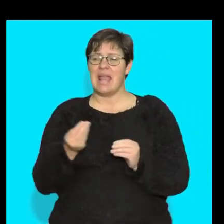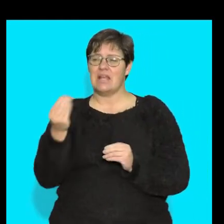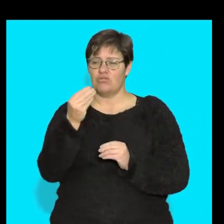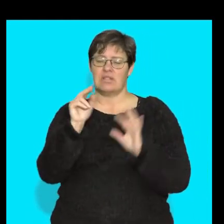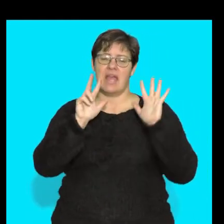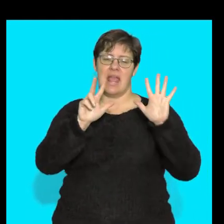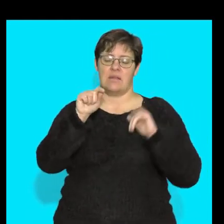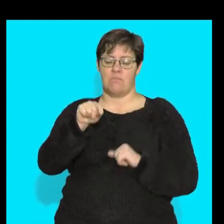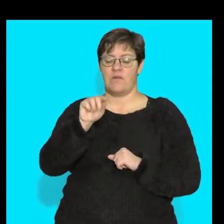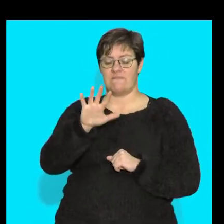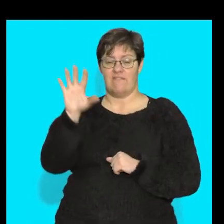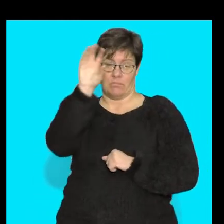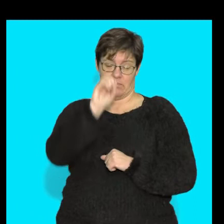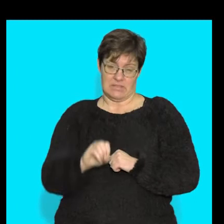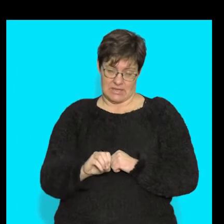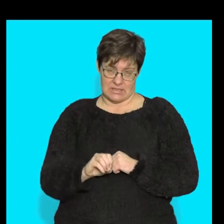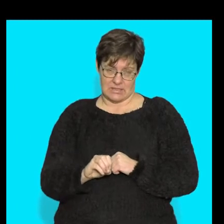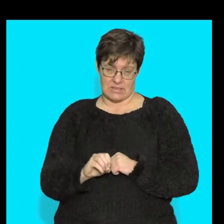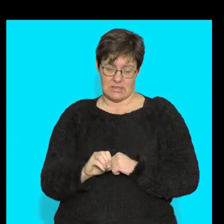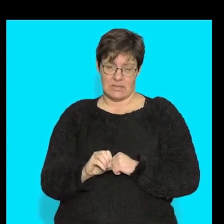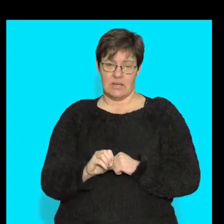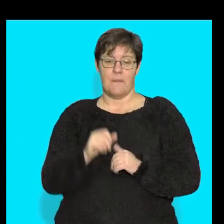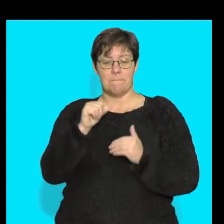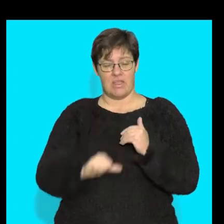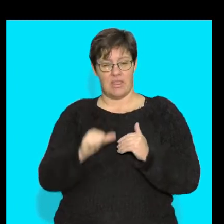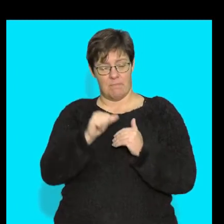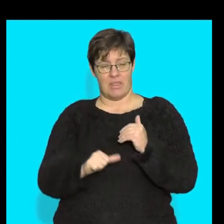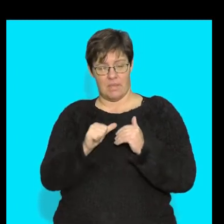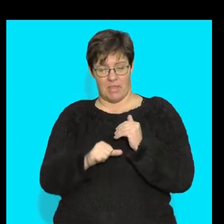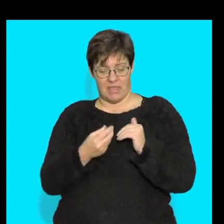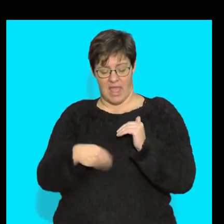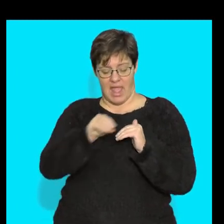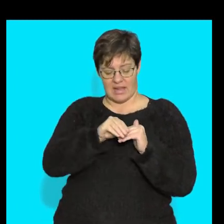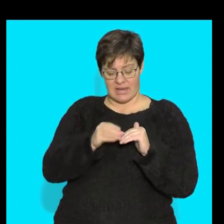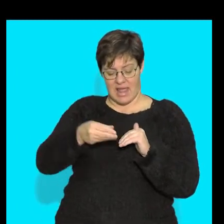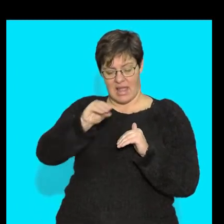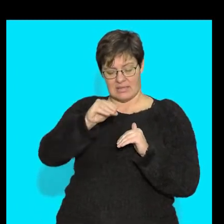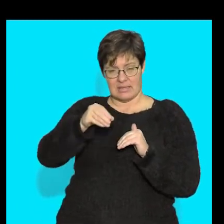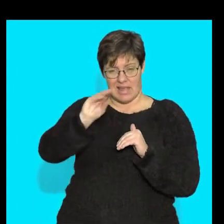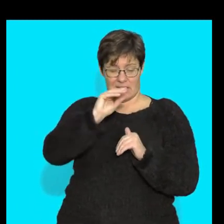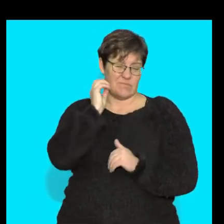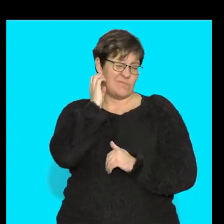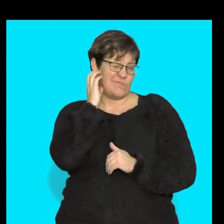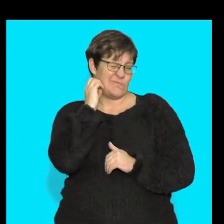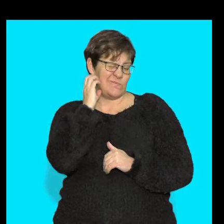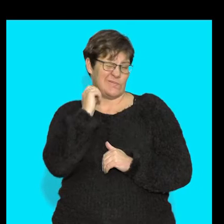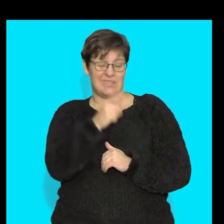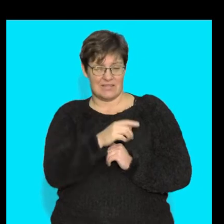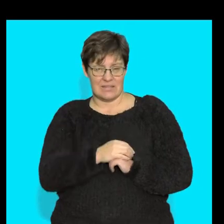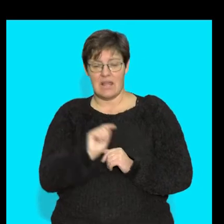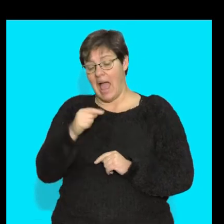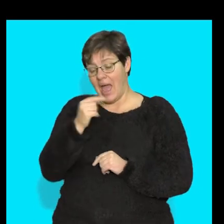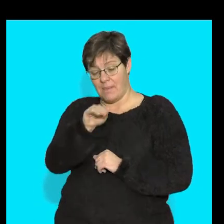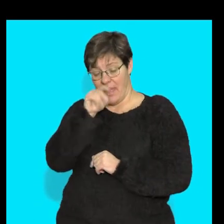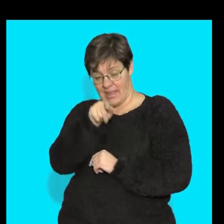becomes 8.5% compounded monthly. Okay, let's think about that. This